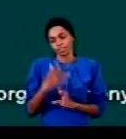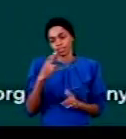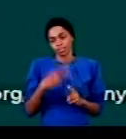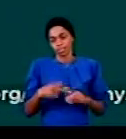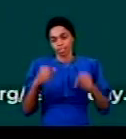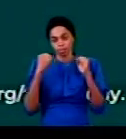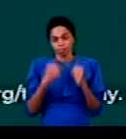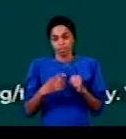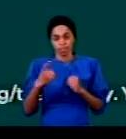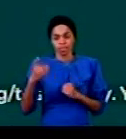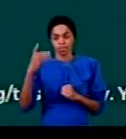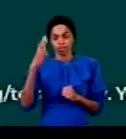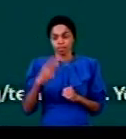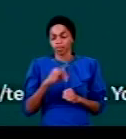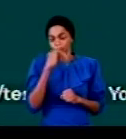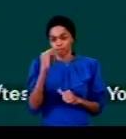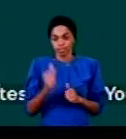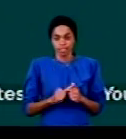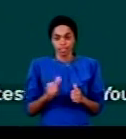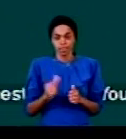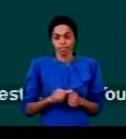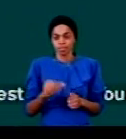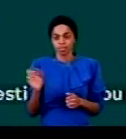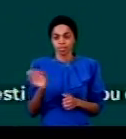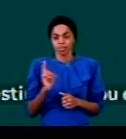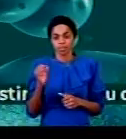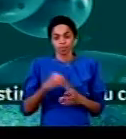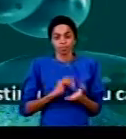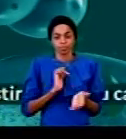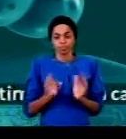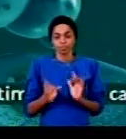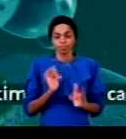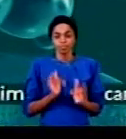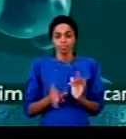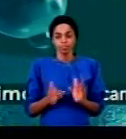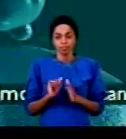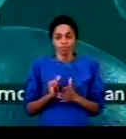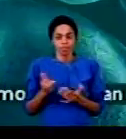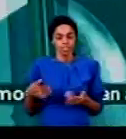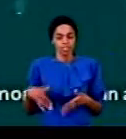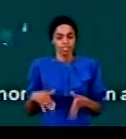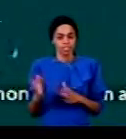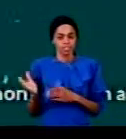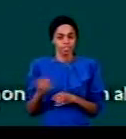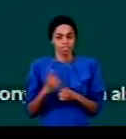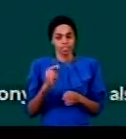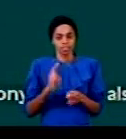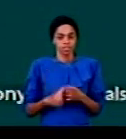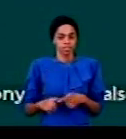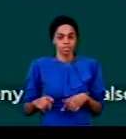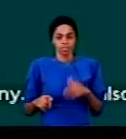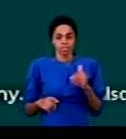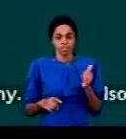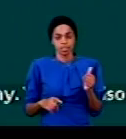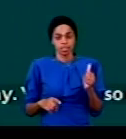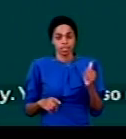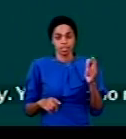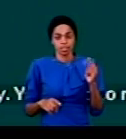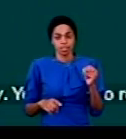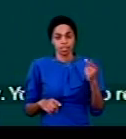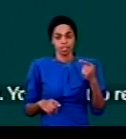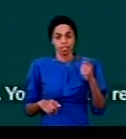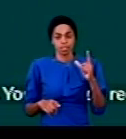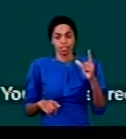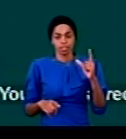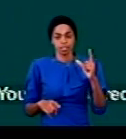Angola, where we have this testimony. A man in Angola testified that